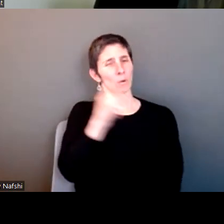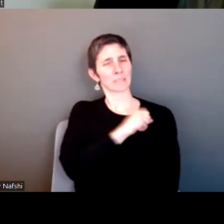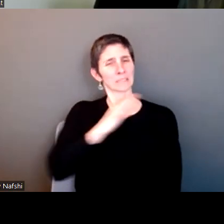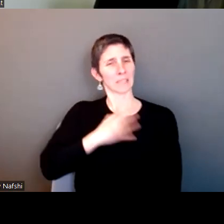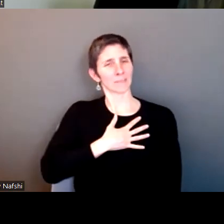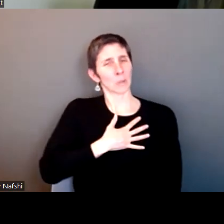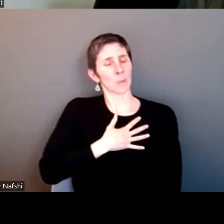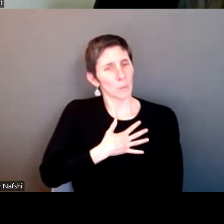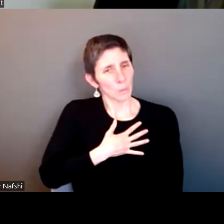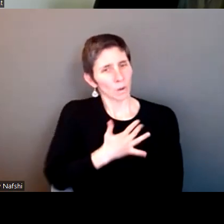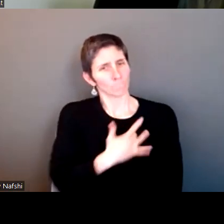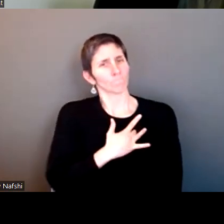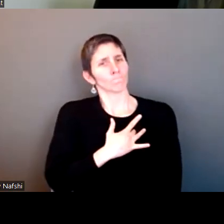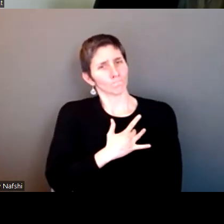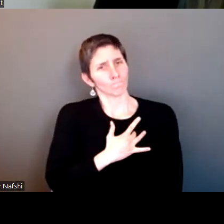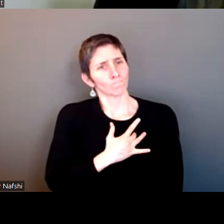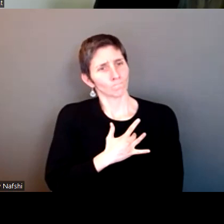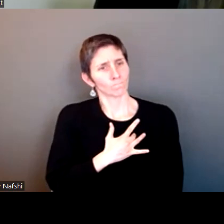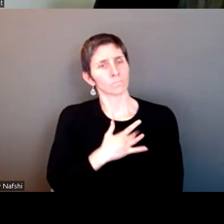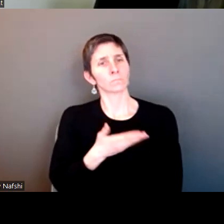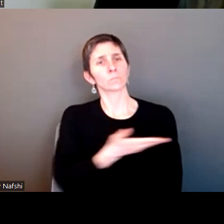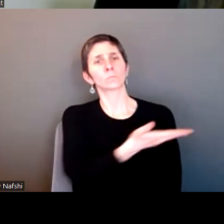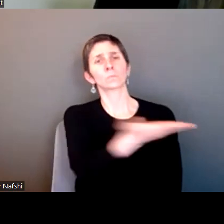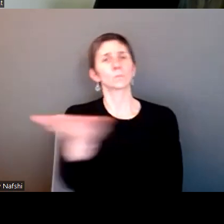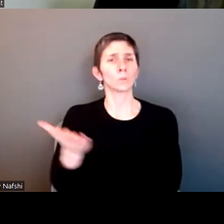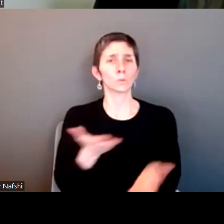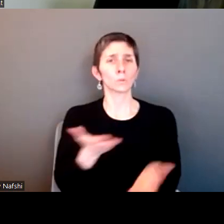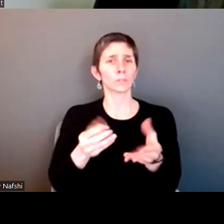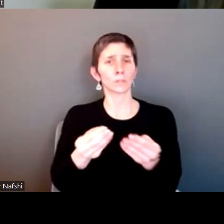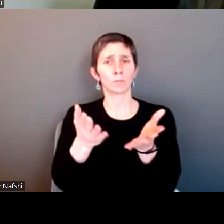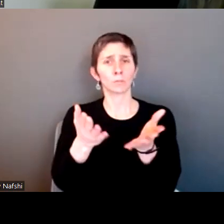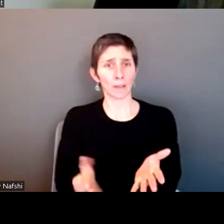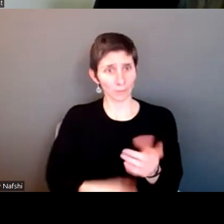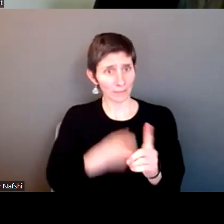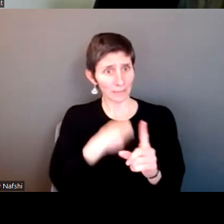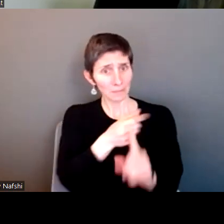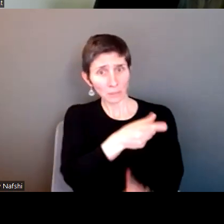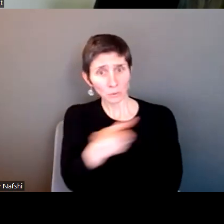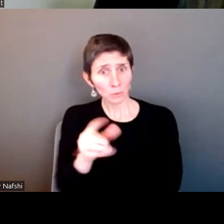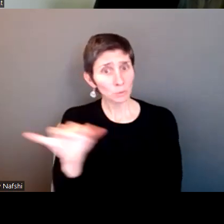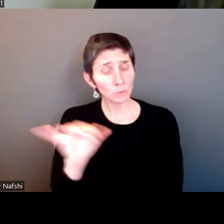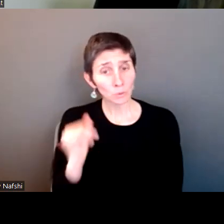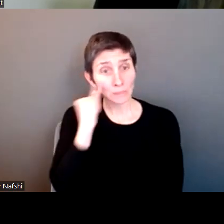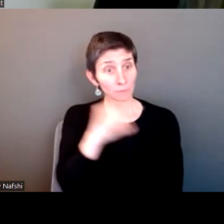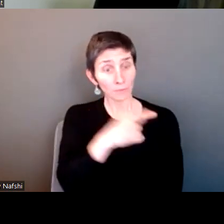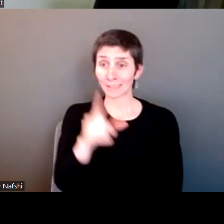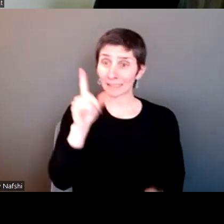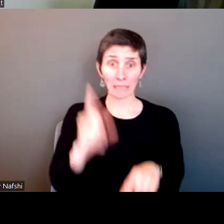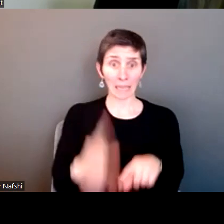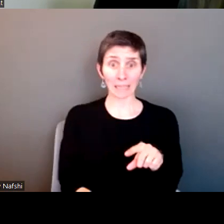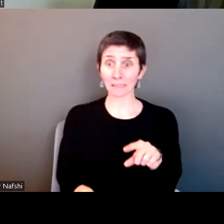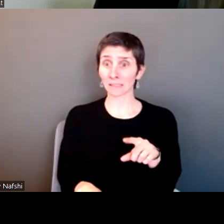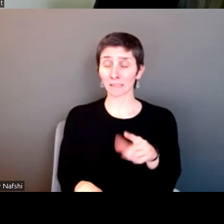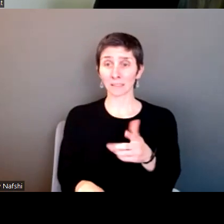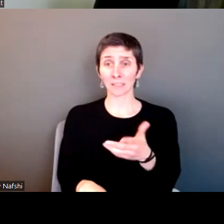people that are providing the service, providing the care. There's an impact on them too, when you're not able to, you